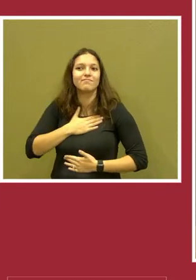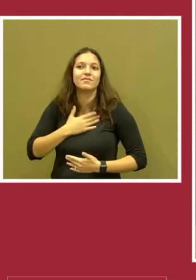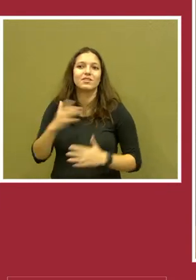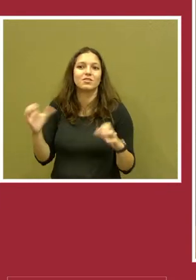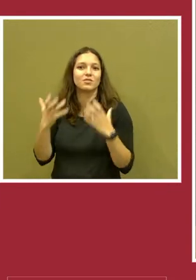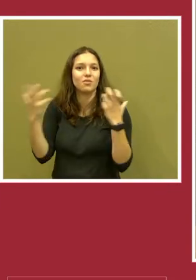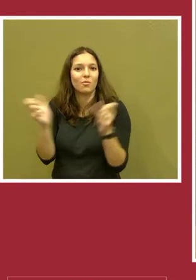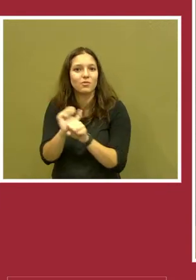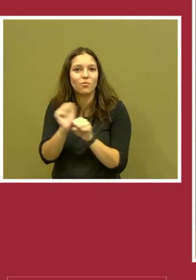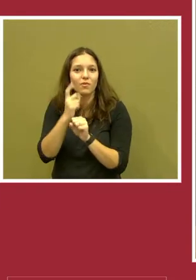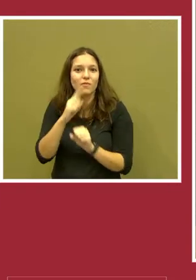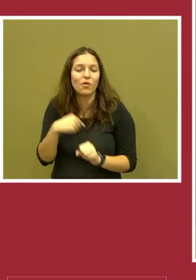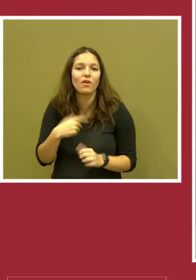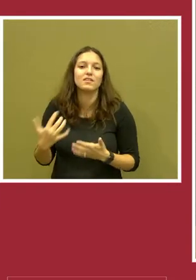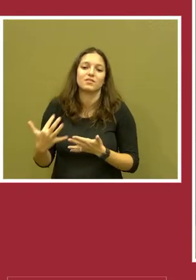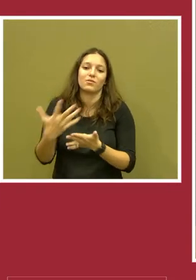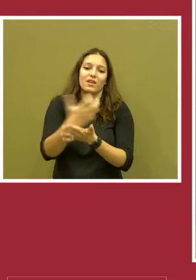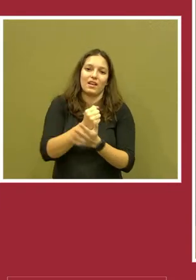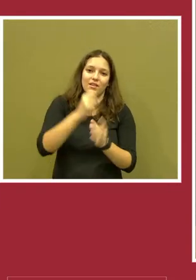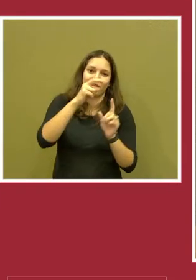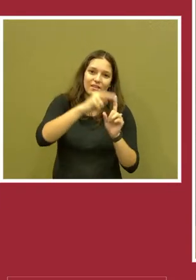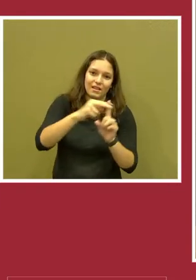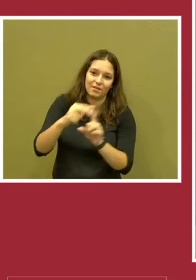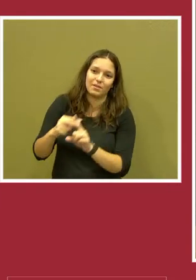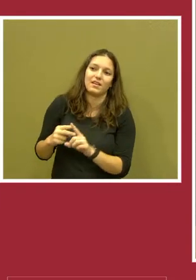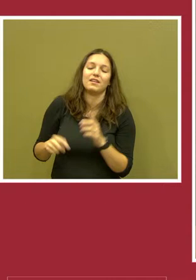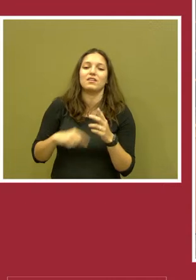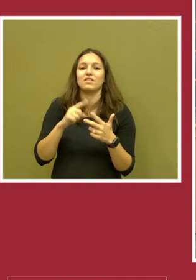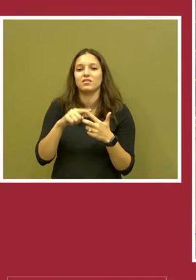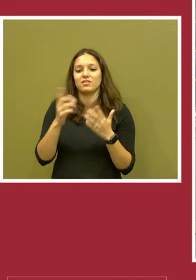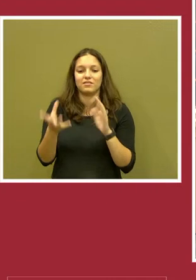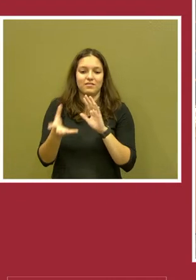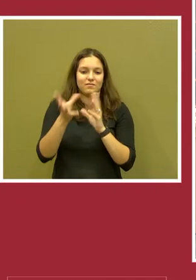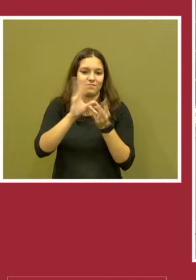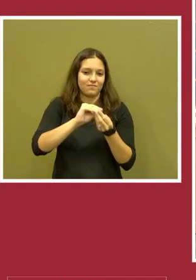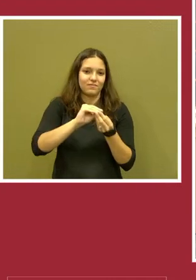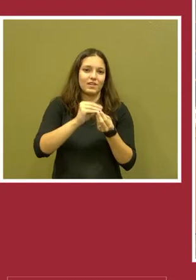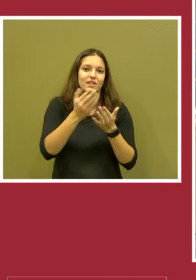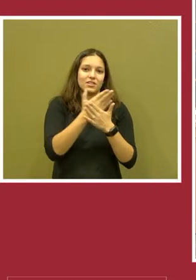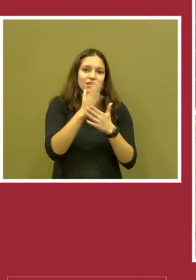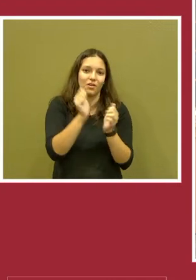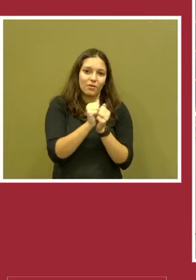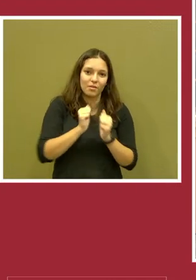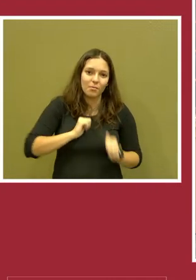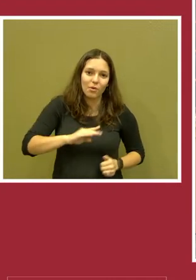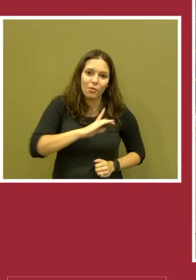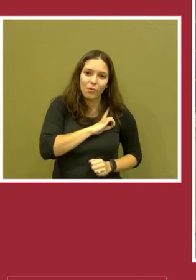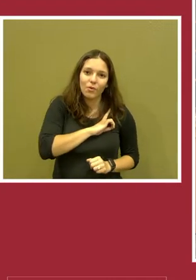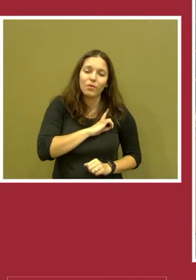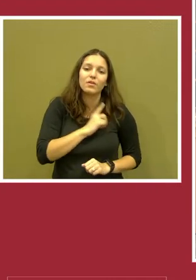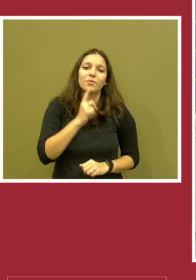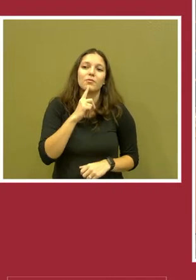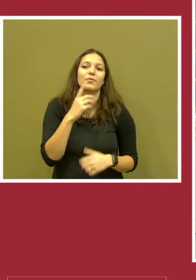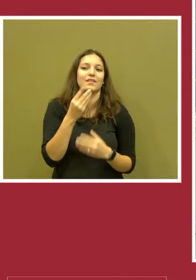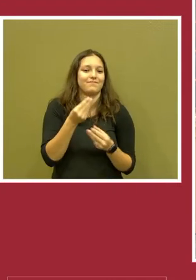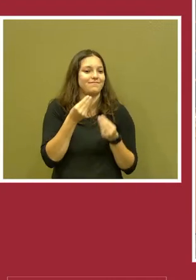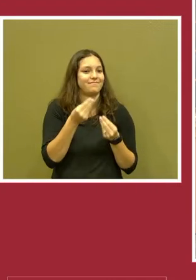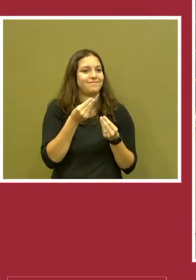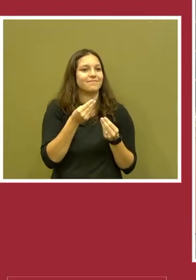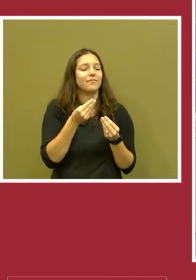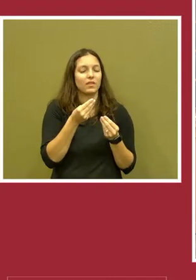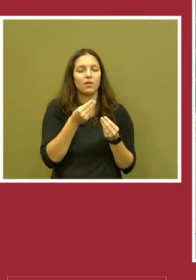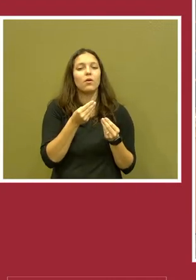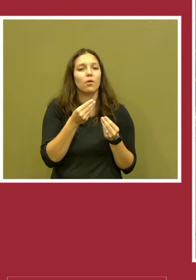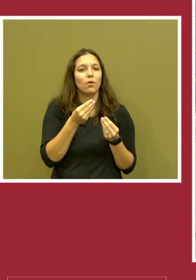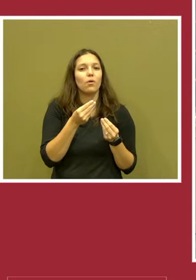of gathering all of these applications and putting them together to share with the board, I'm really holding that, has been